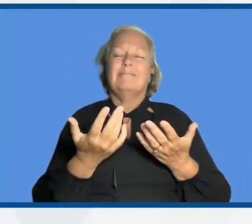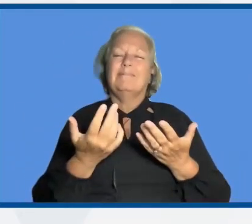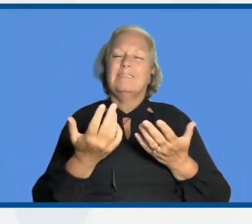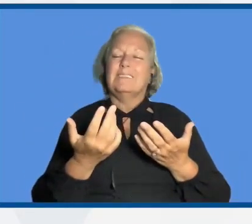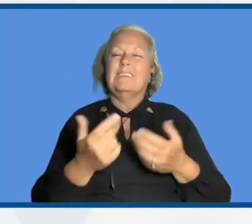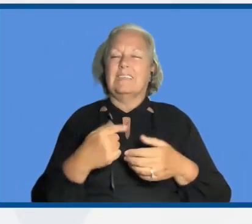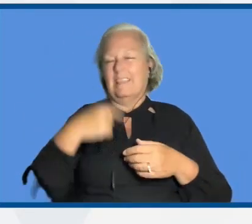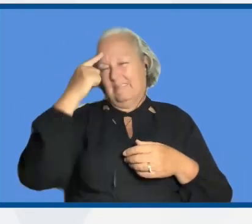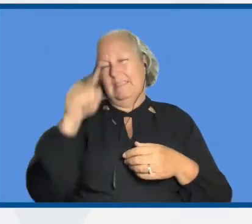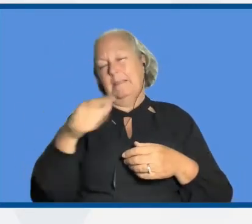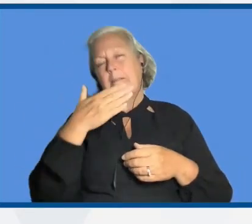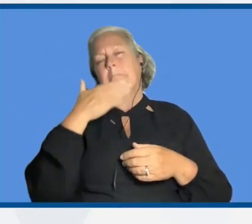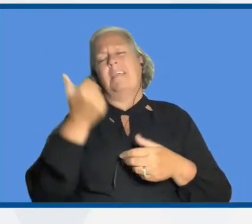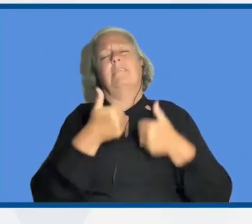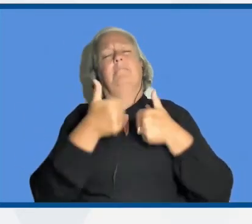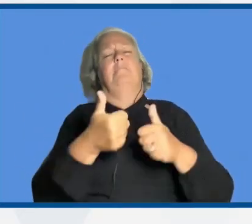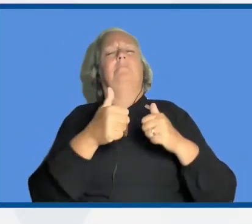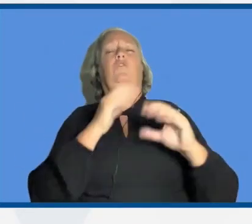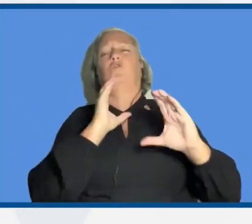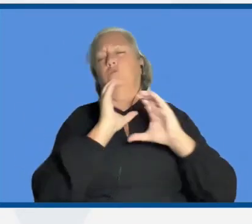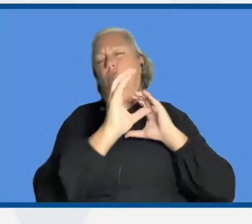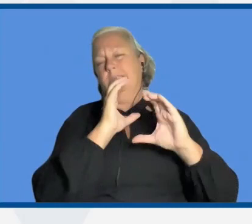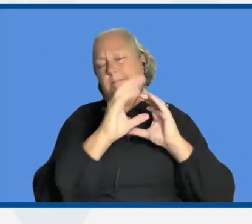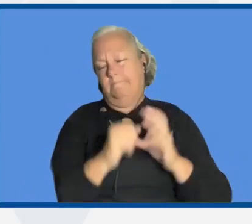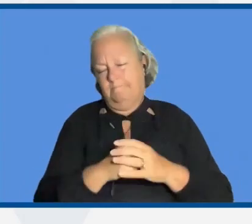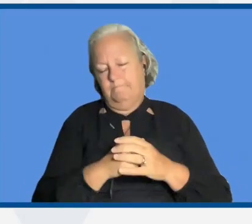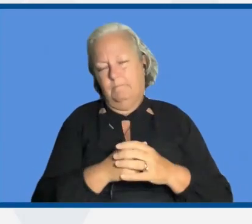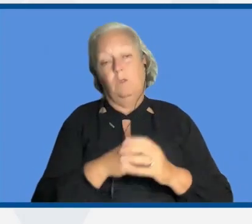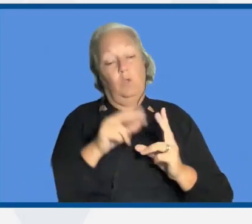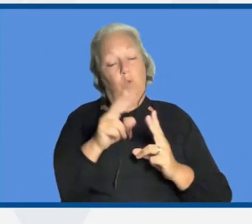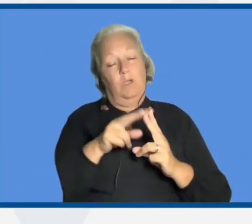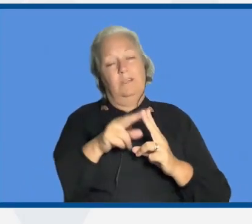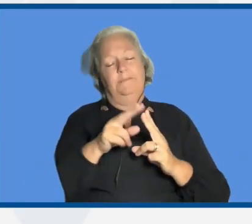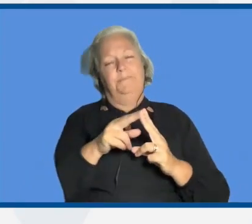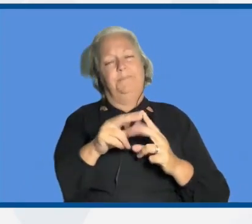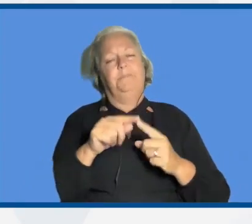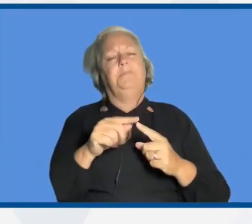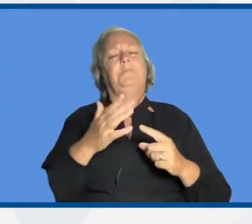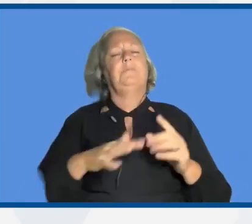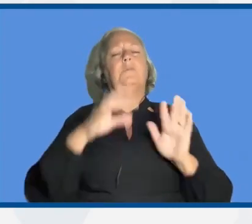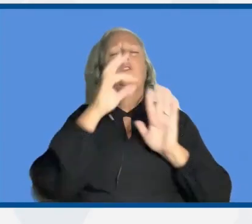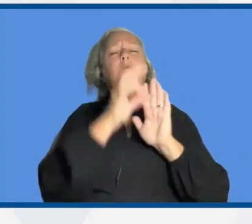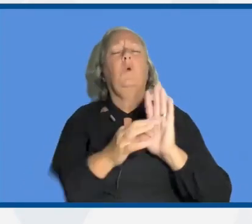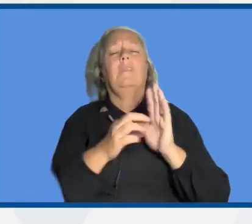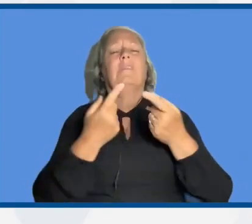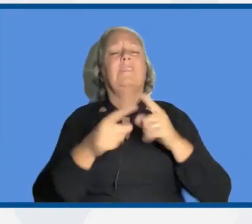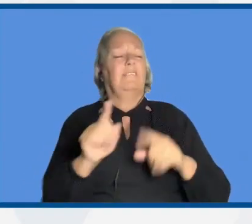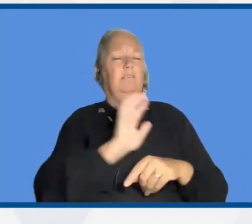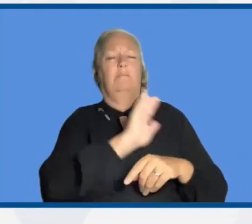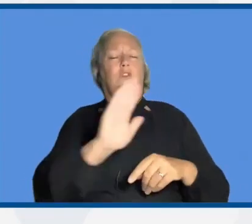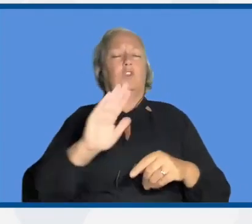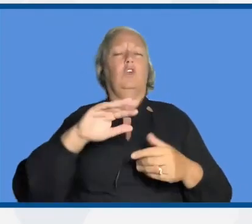efficient communication. Two things: differential policies for communities and the gender plan.